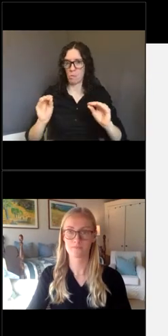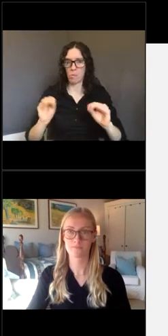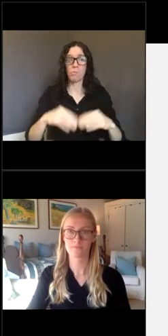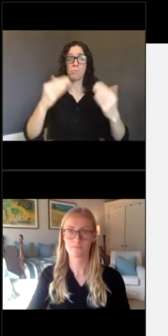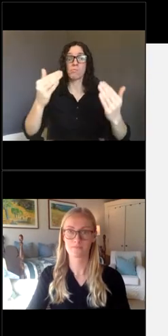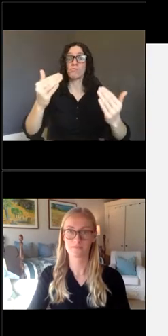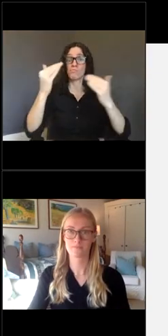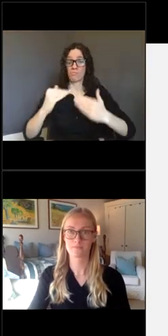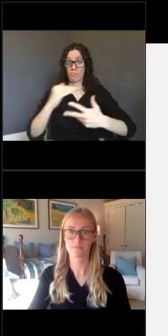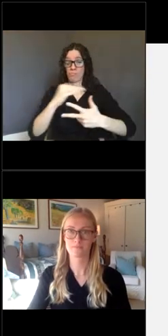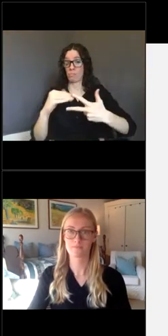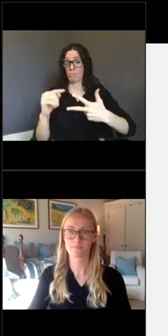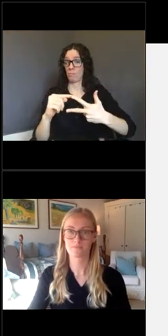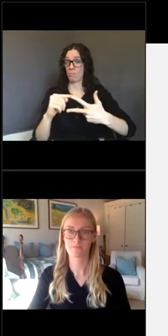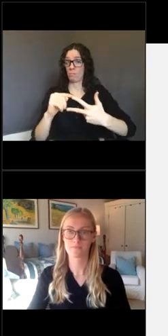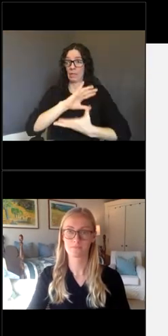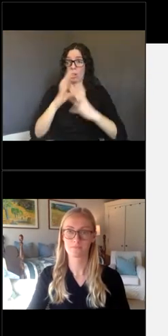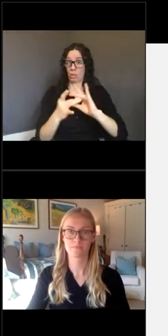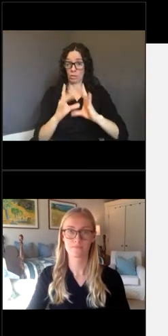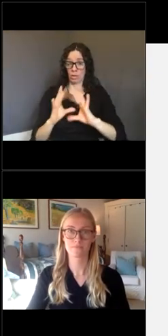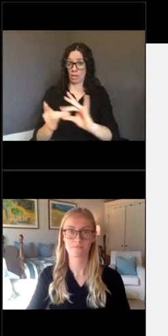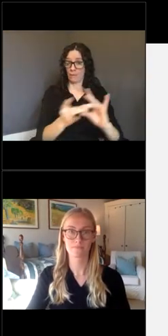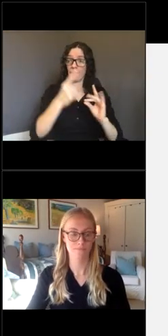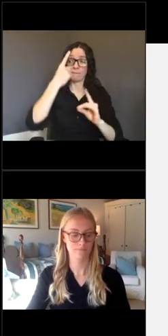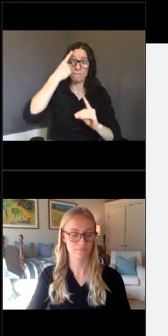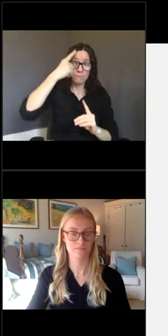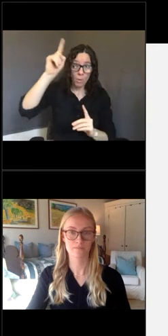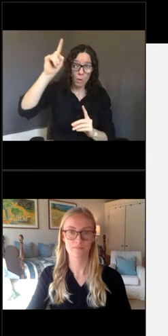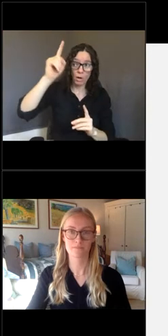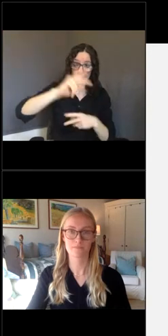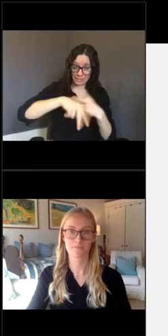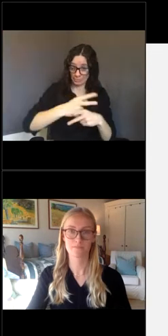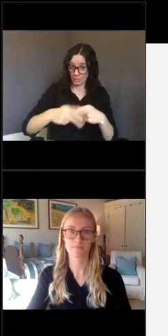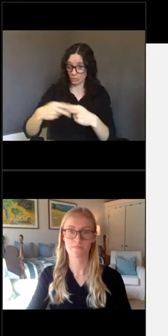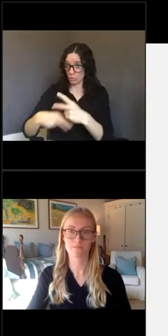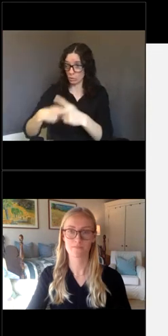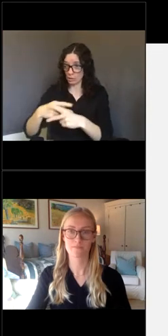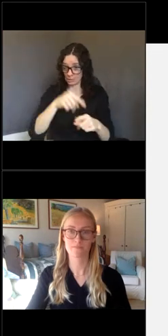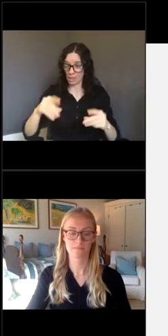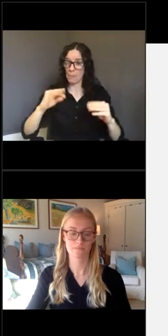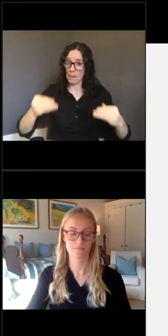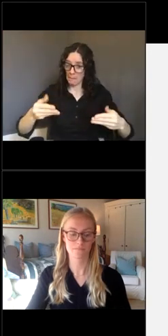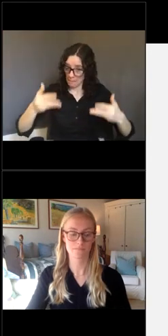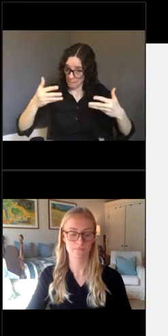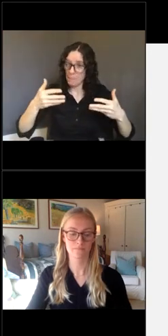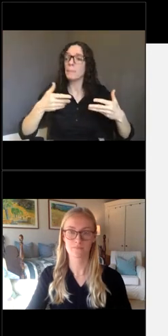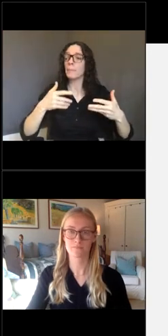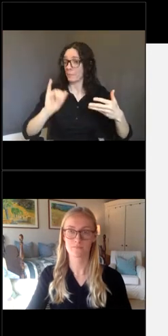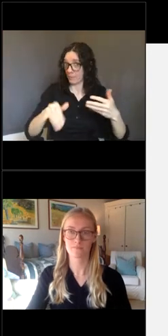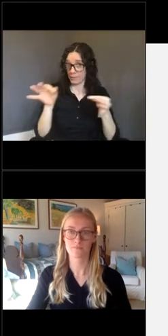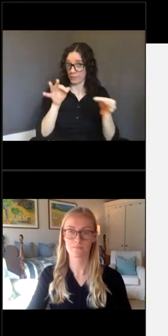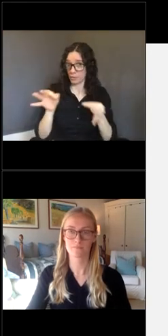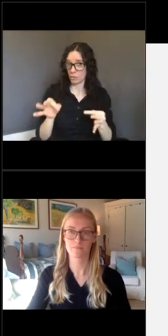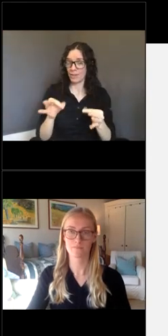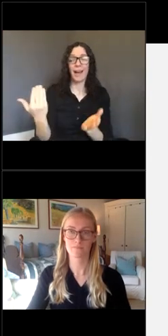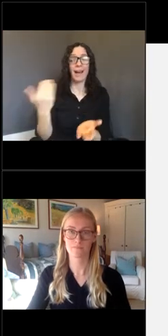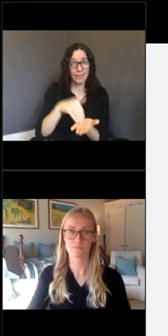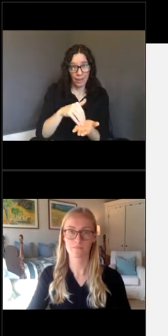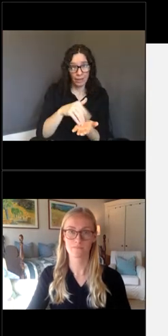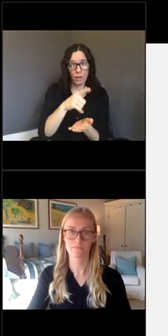for species, we have a definition that, again, is coming through the